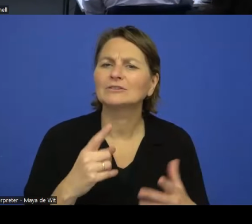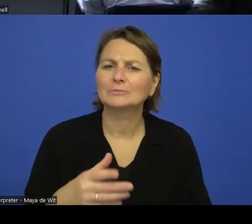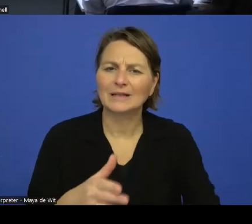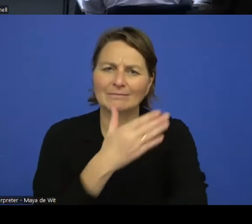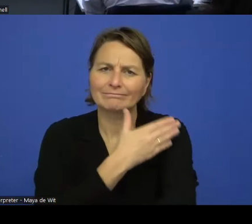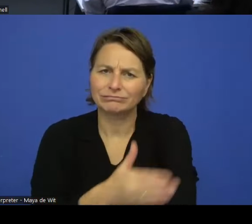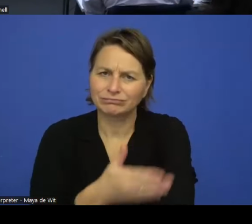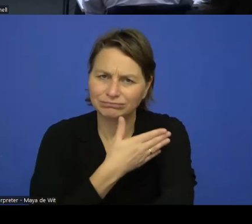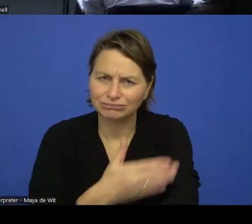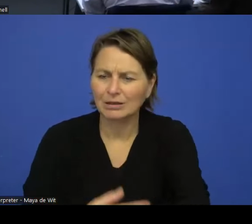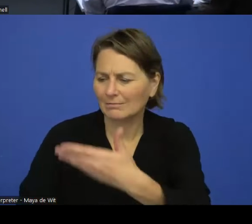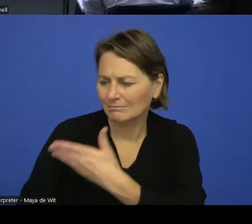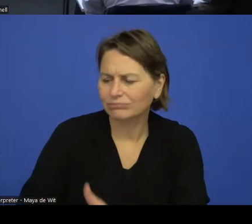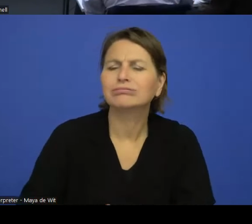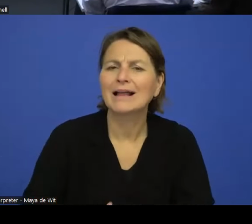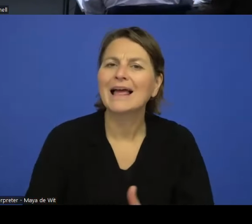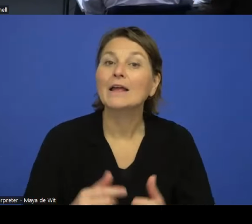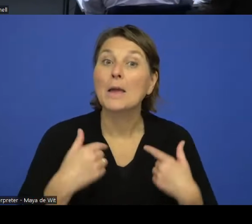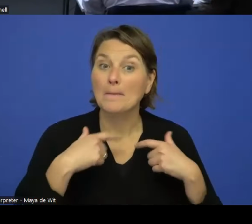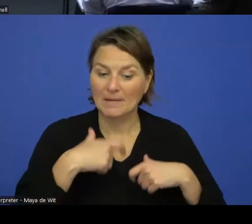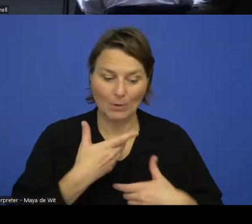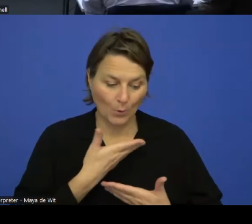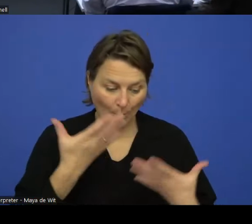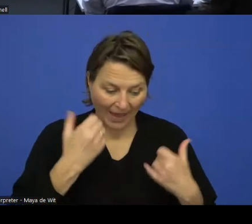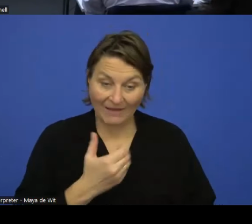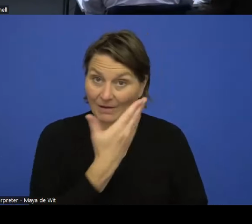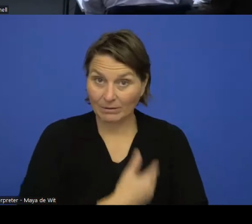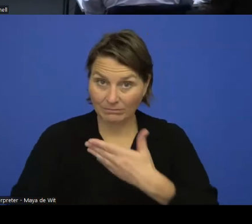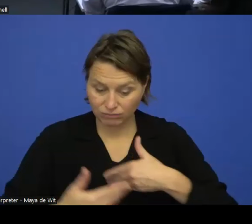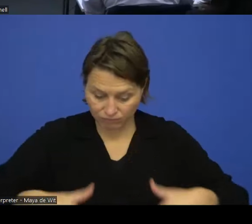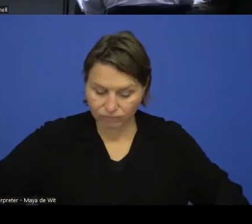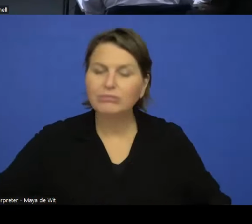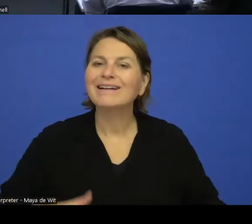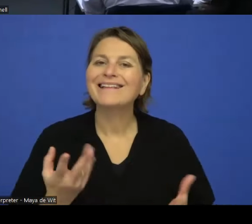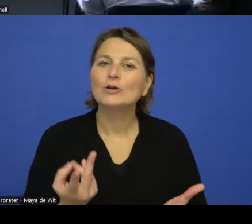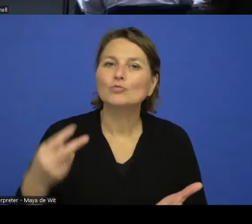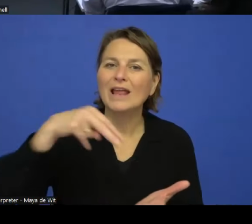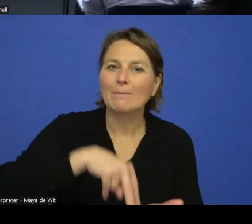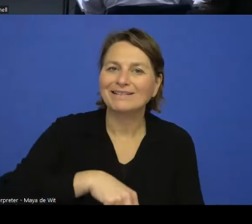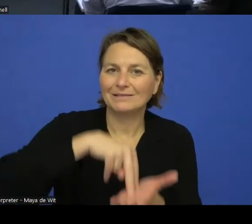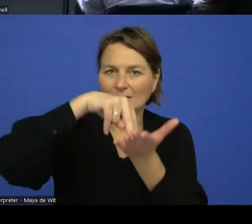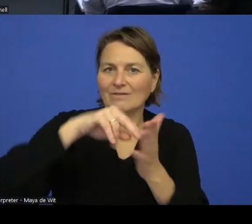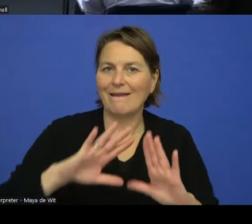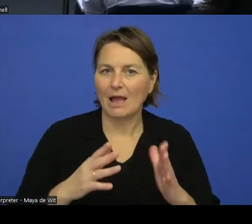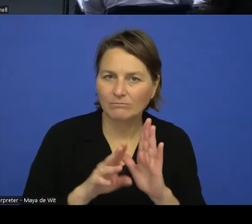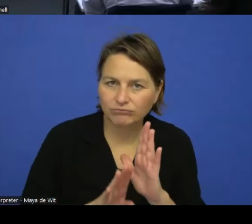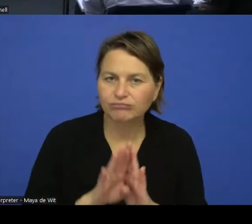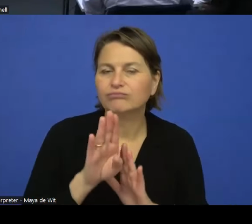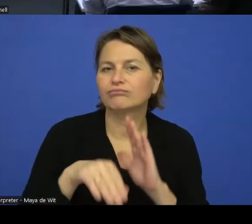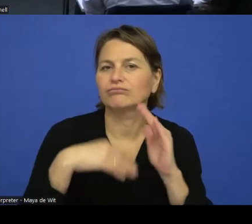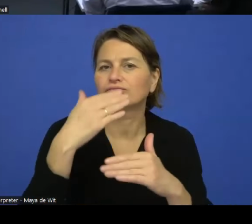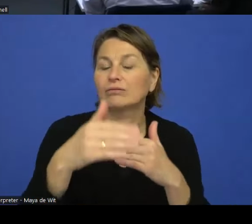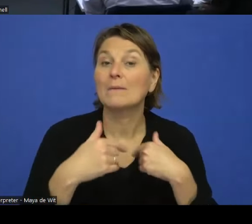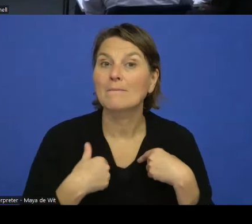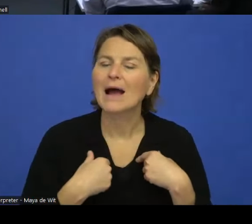more in a moment. But I think it's worth understanding that for me as an engineer, I'm not really focused on one detailed area. I'm kind of a magpie. I like to go out and